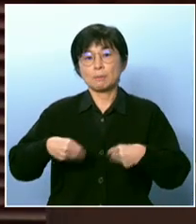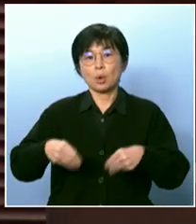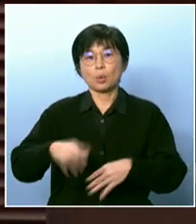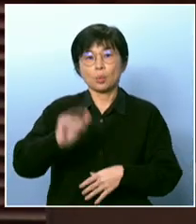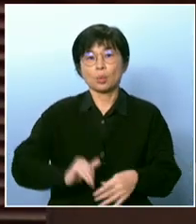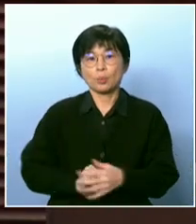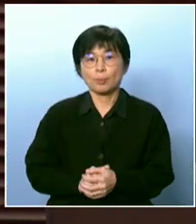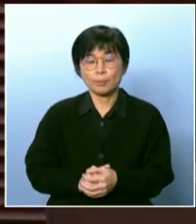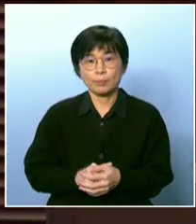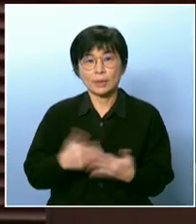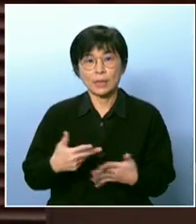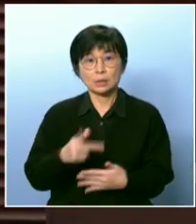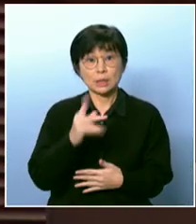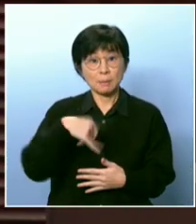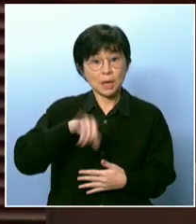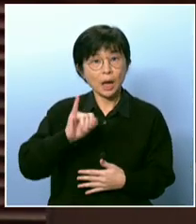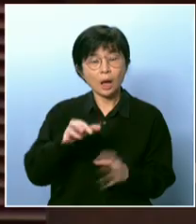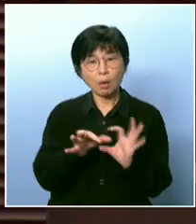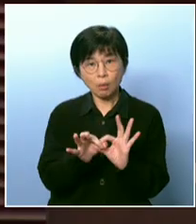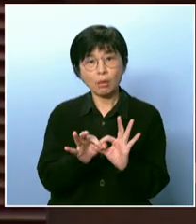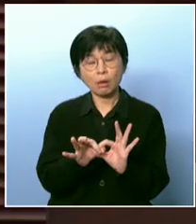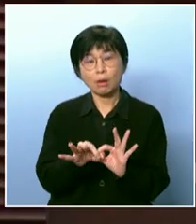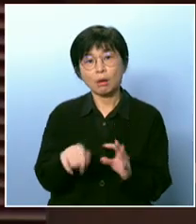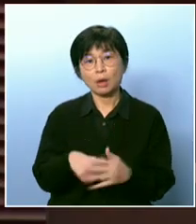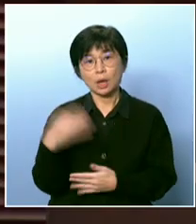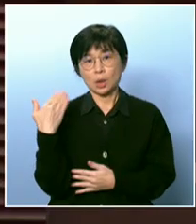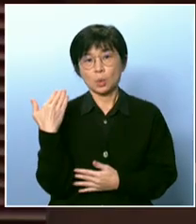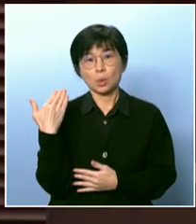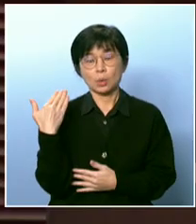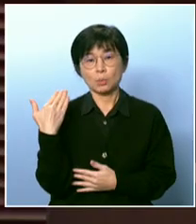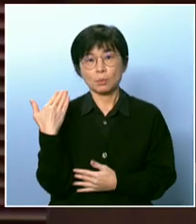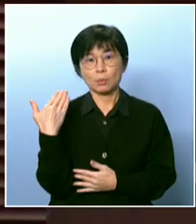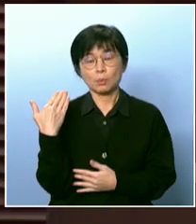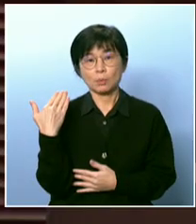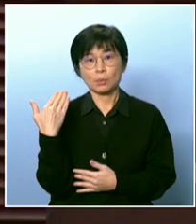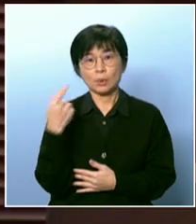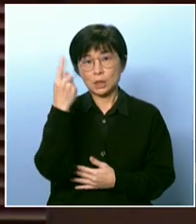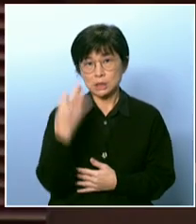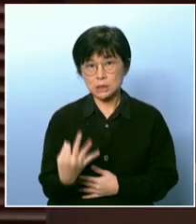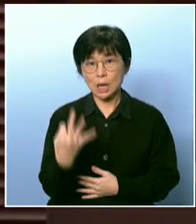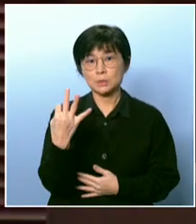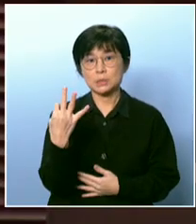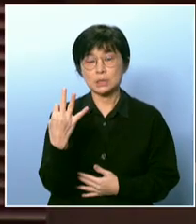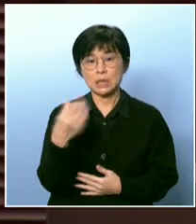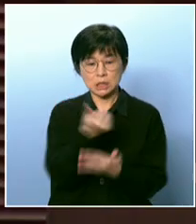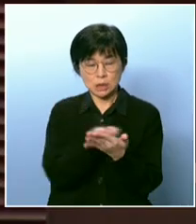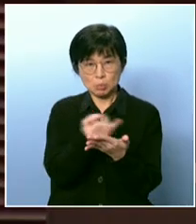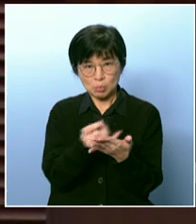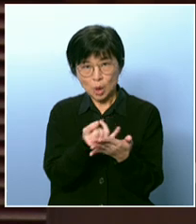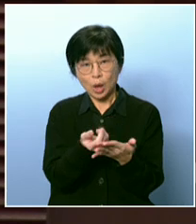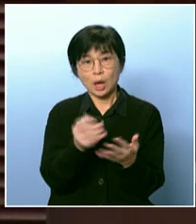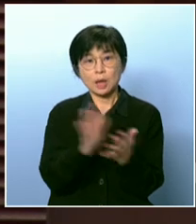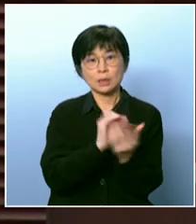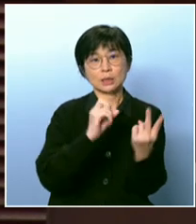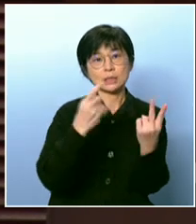resources allocated for the Strive and Rise program, of course. I will ask Ms. Chan to supplement